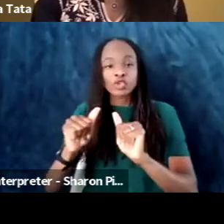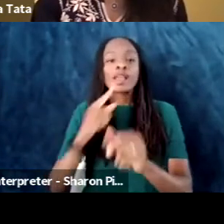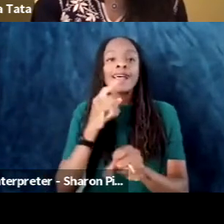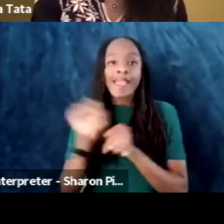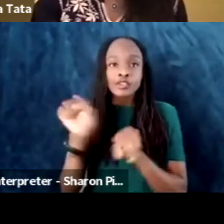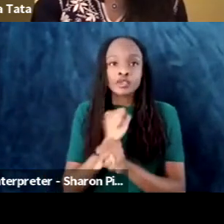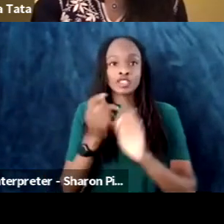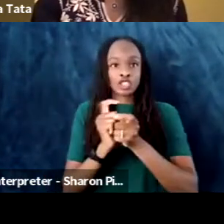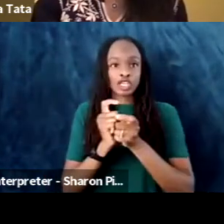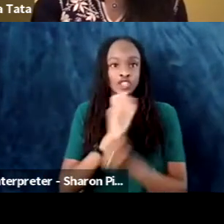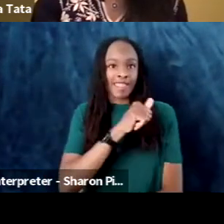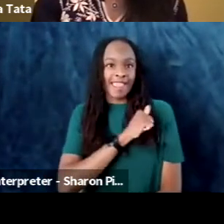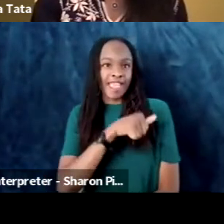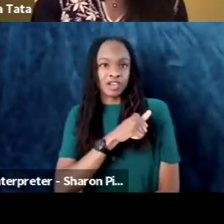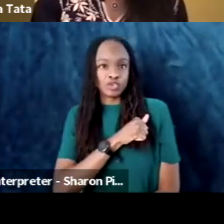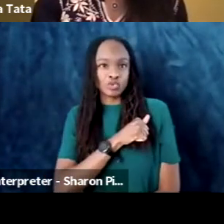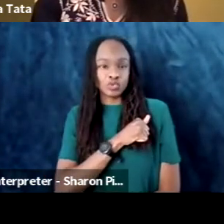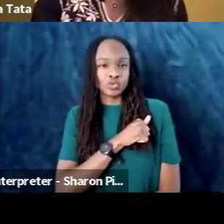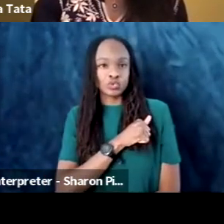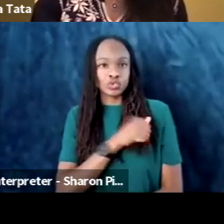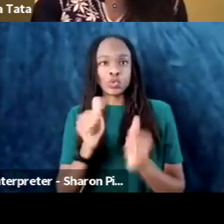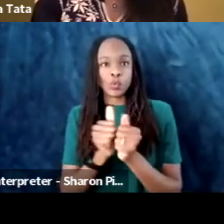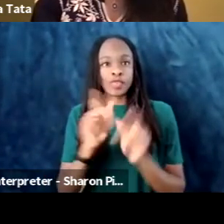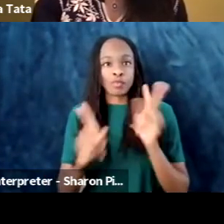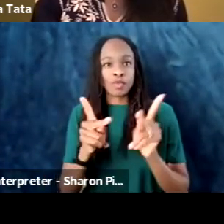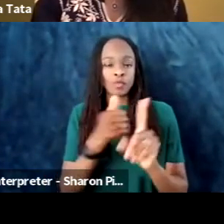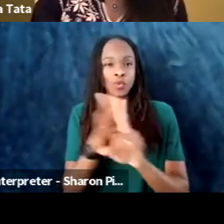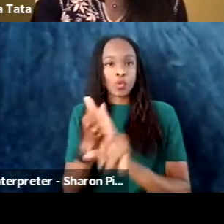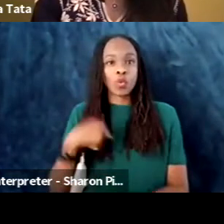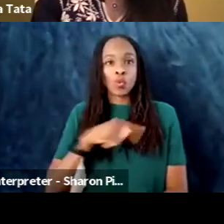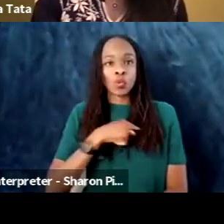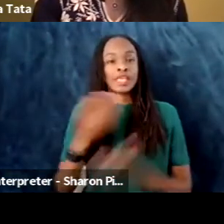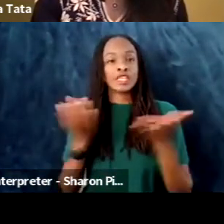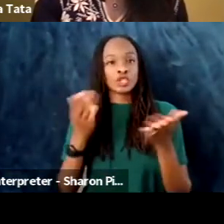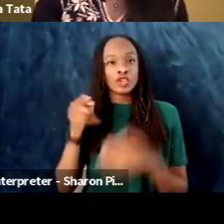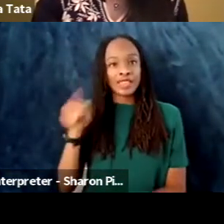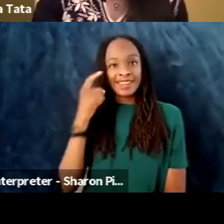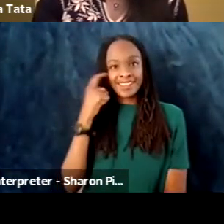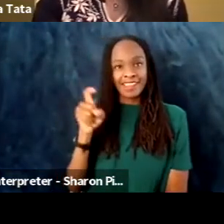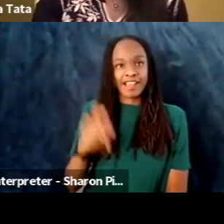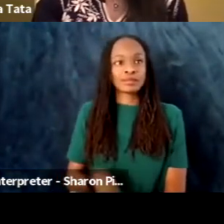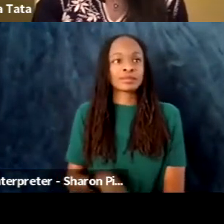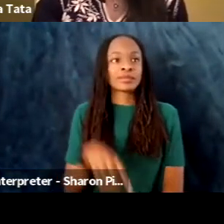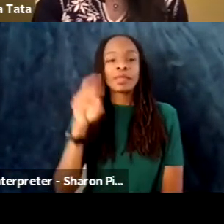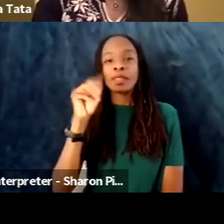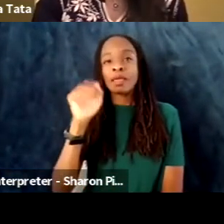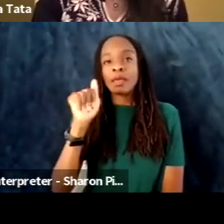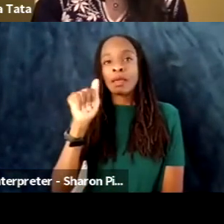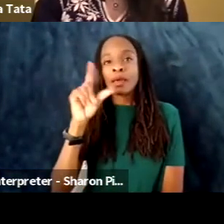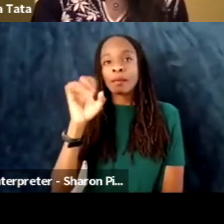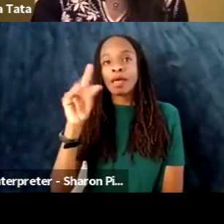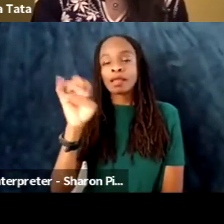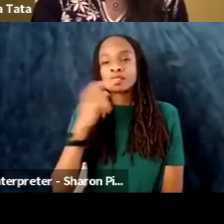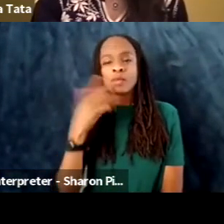attitudes among the people whom we serve in India. Those are just so